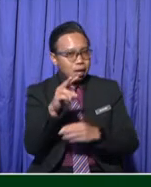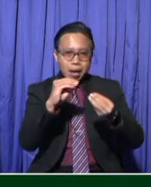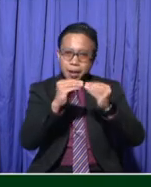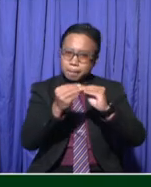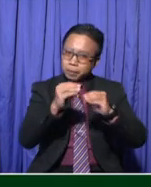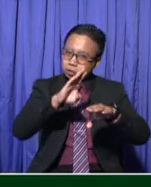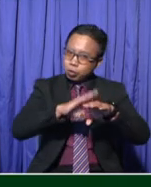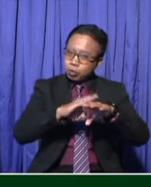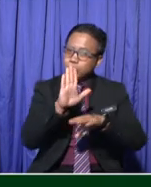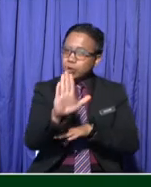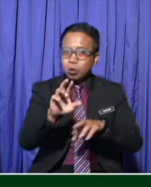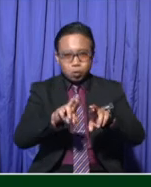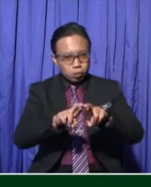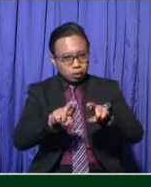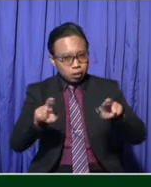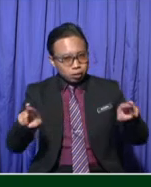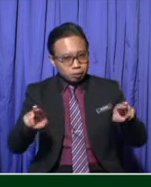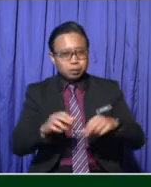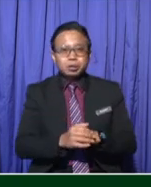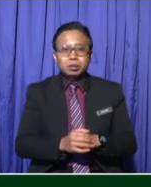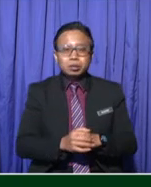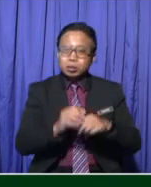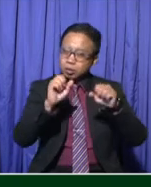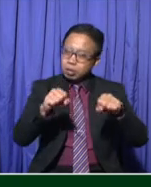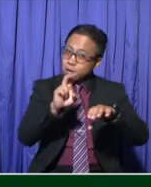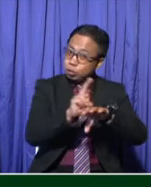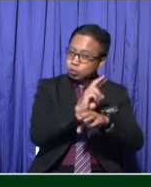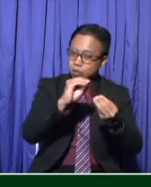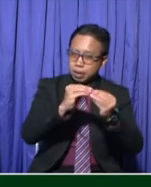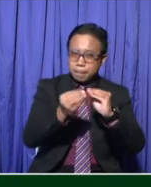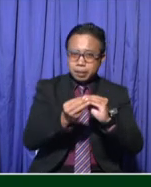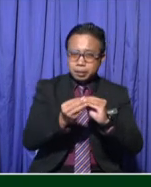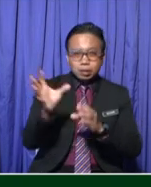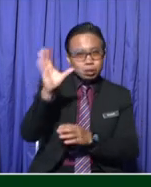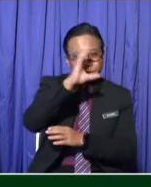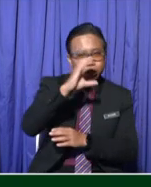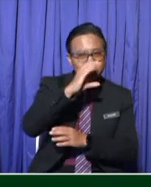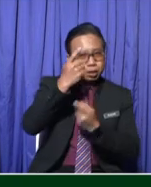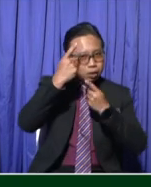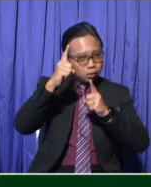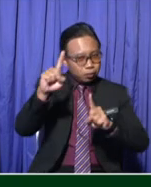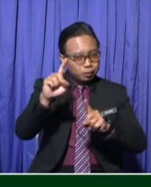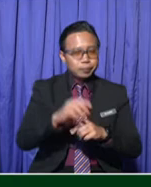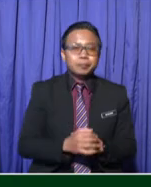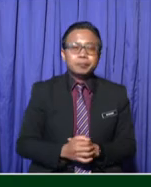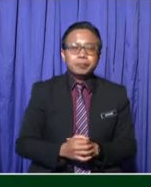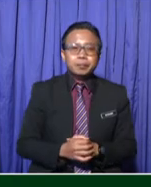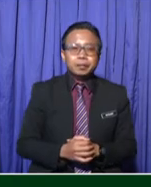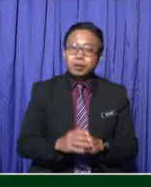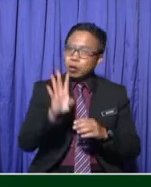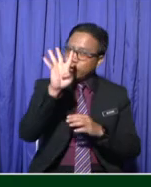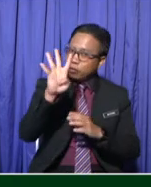ruler? We can use the numbers to help us find the answer. 4